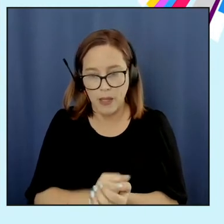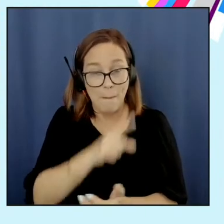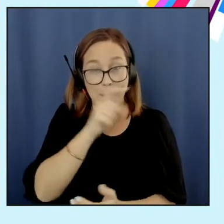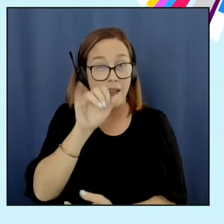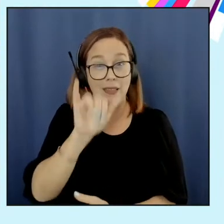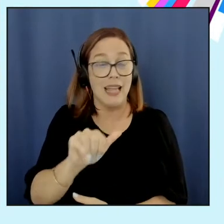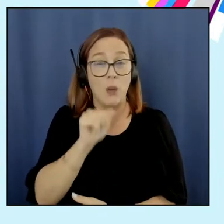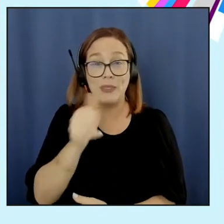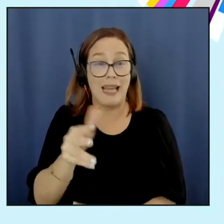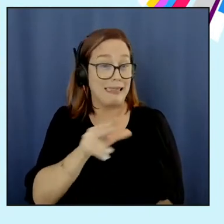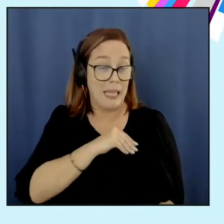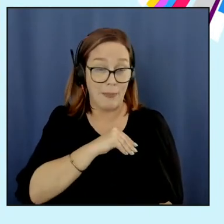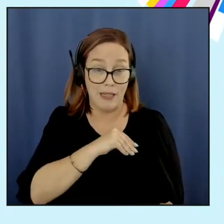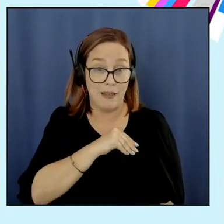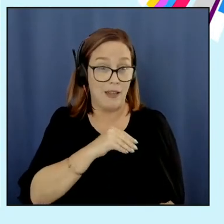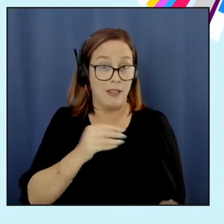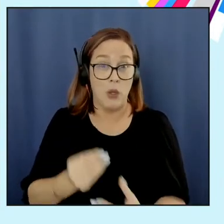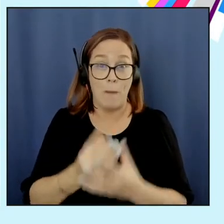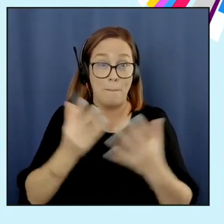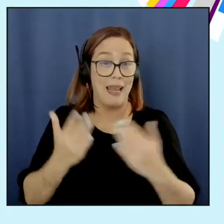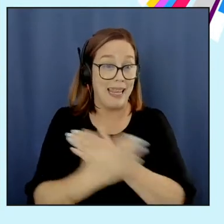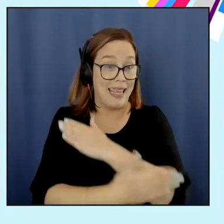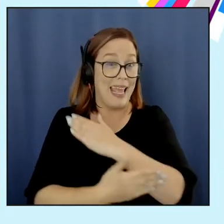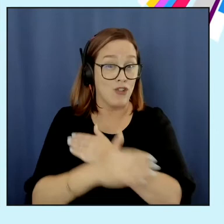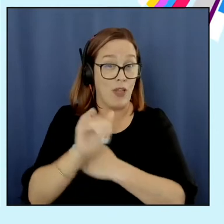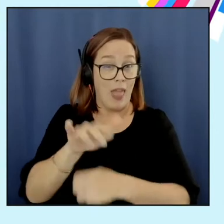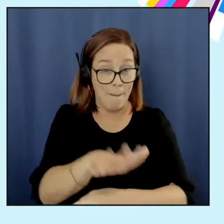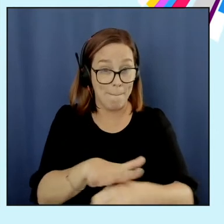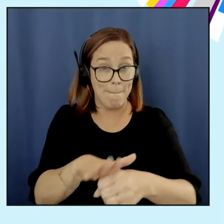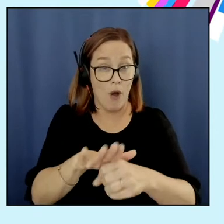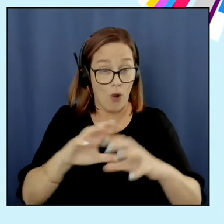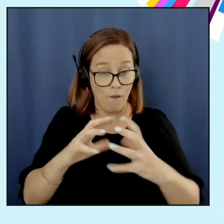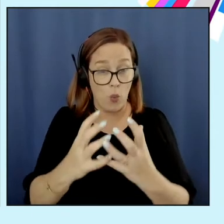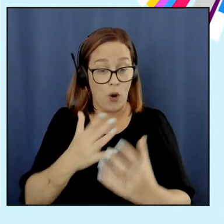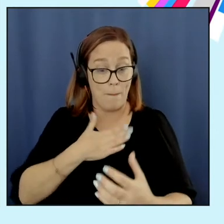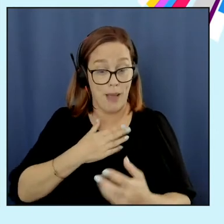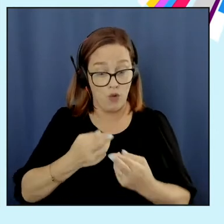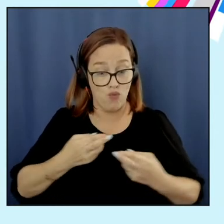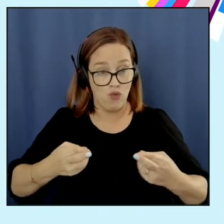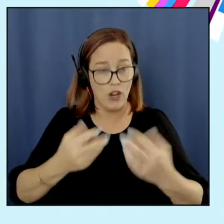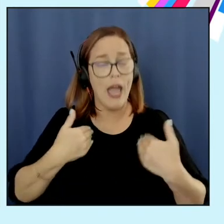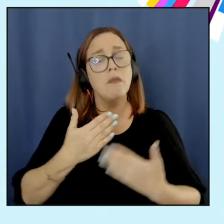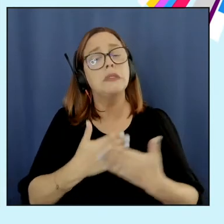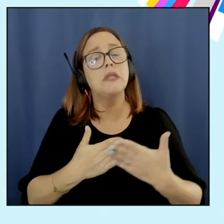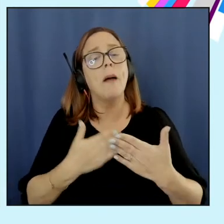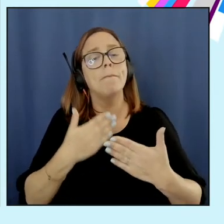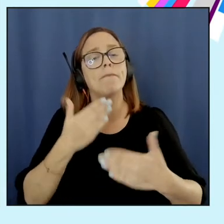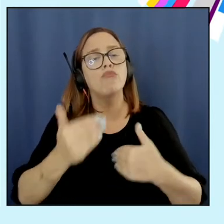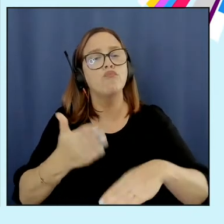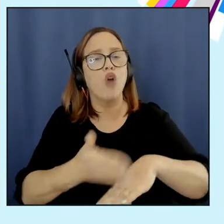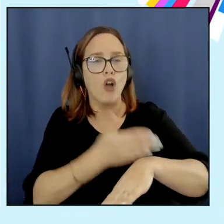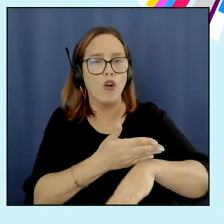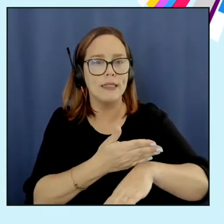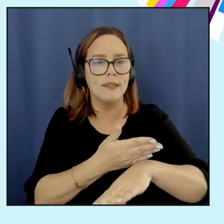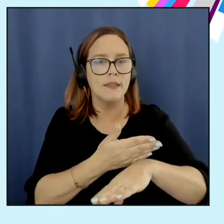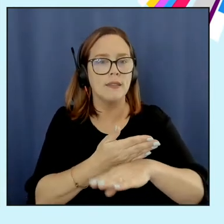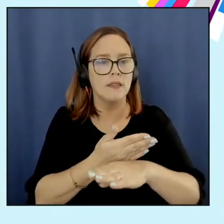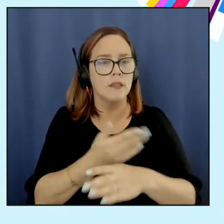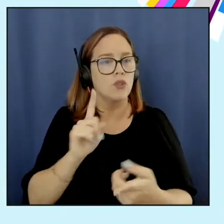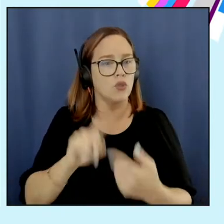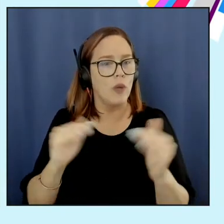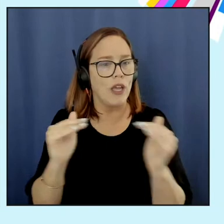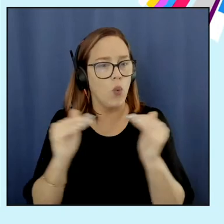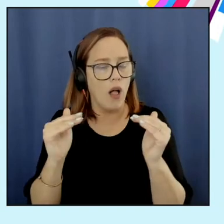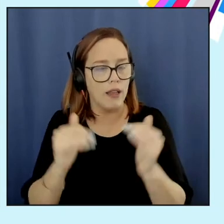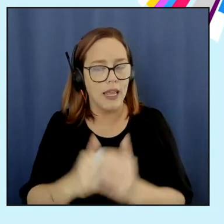Well, many countries in this part of the world, in my region, have made some progress towards equality. This war might bring us back.